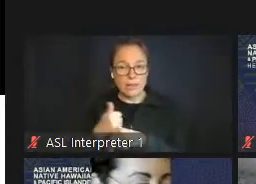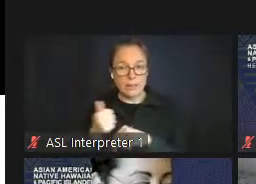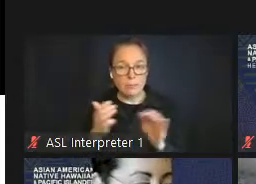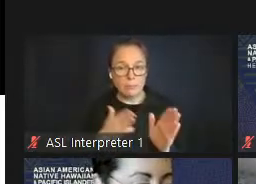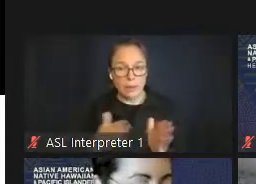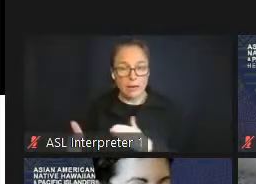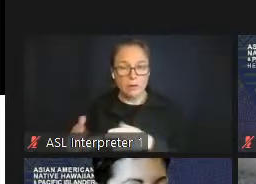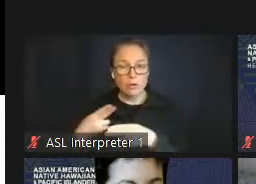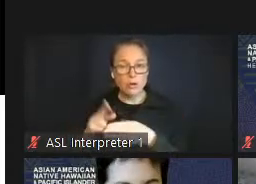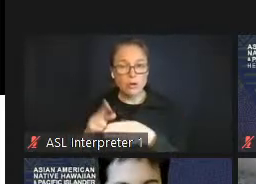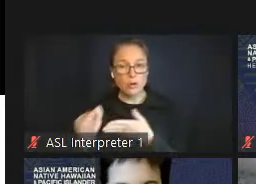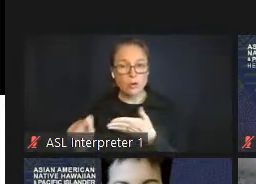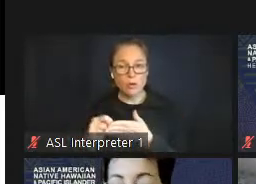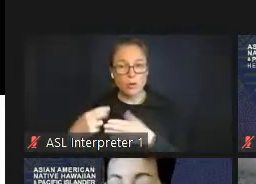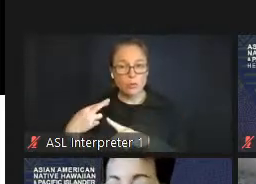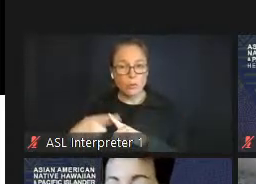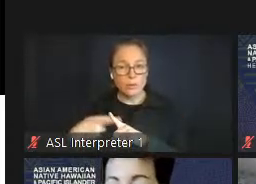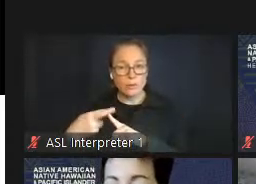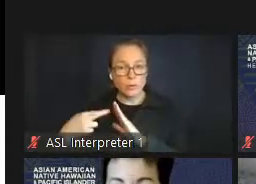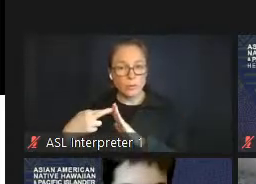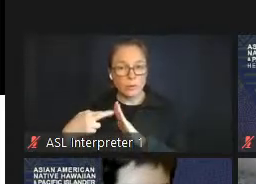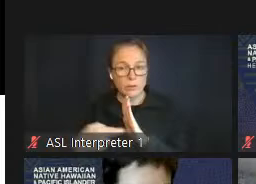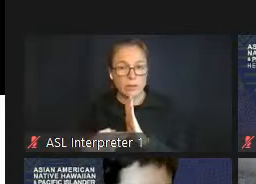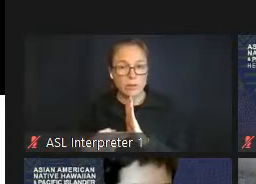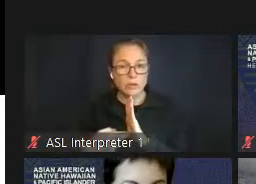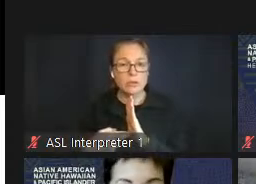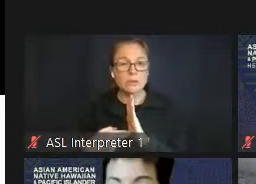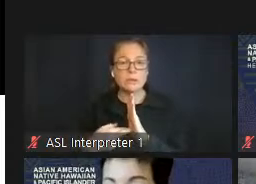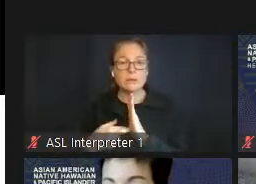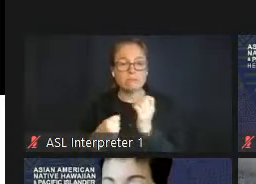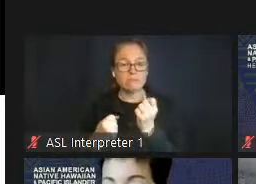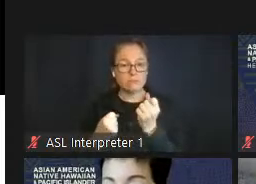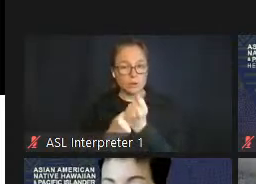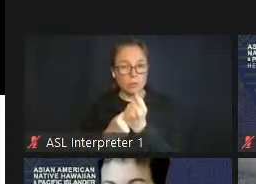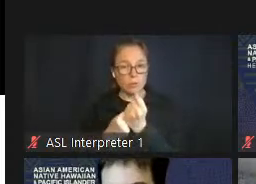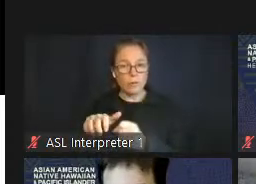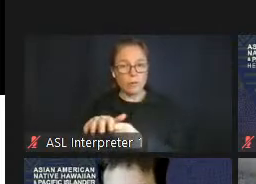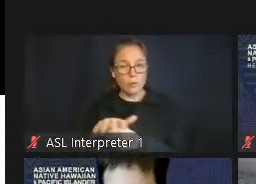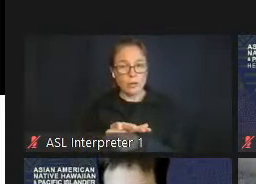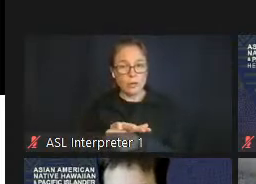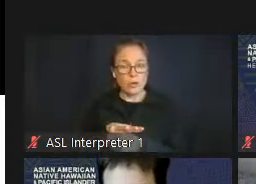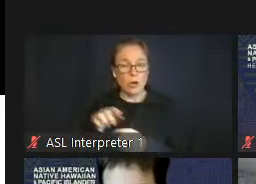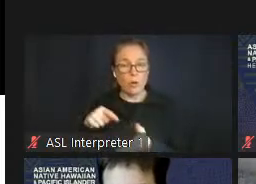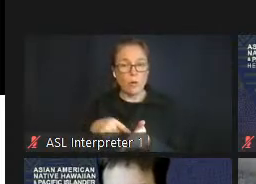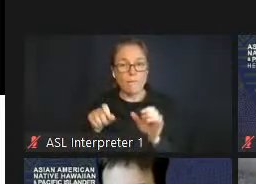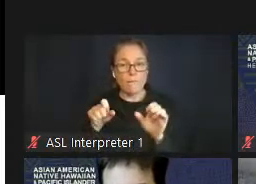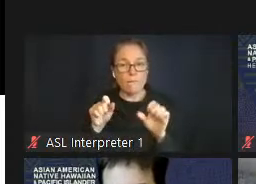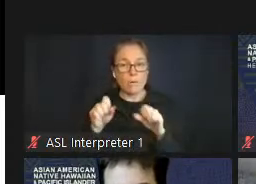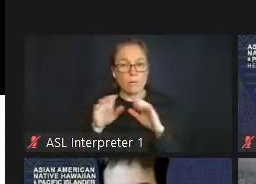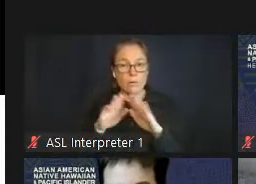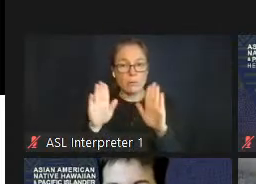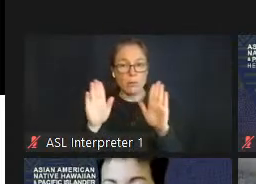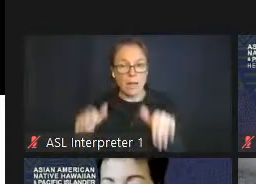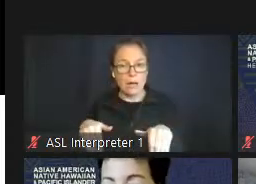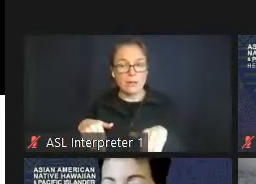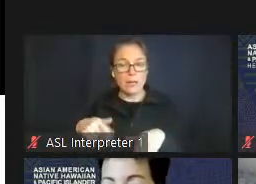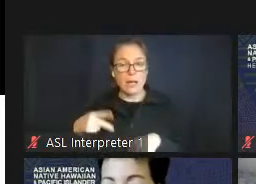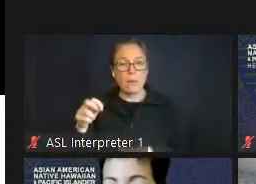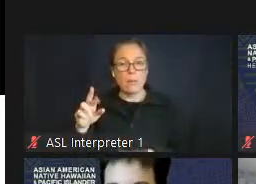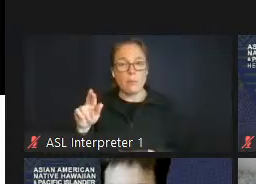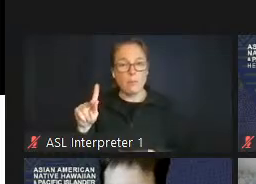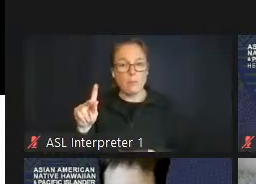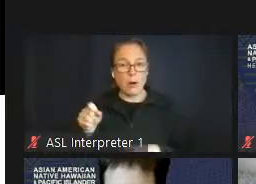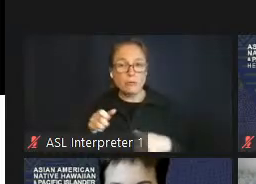rental regulations, and support for regional affordable housing and parks and trails